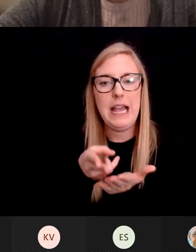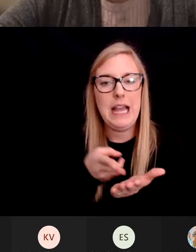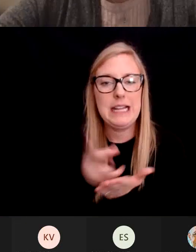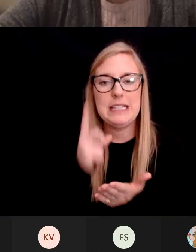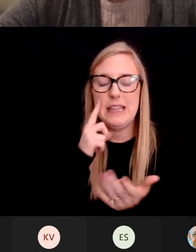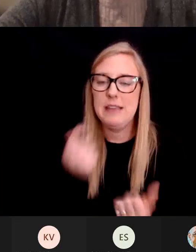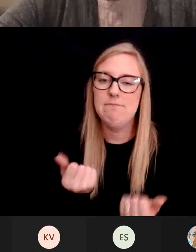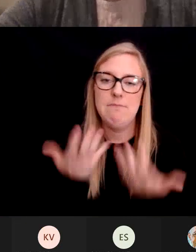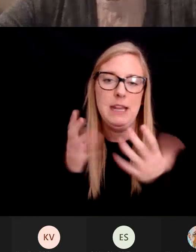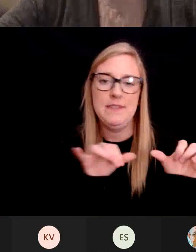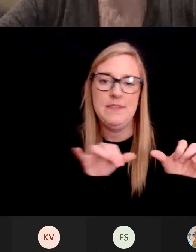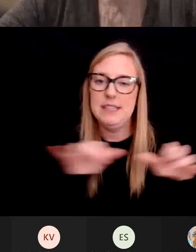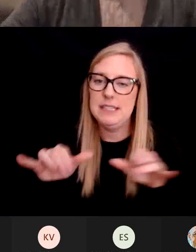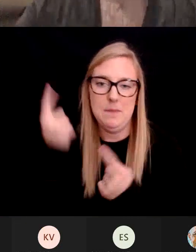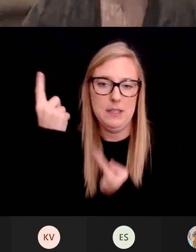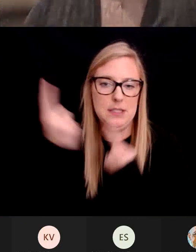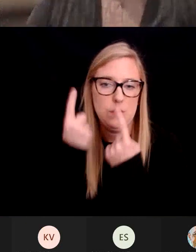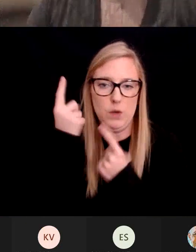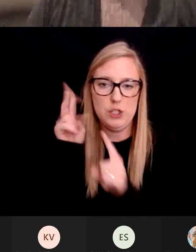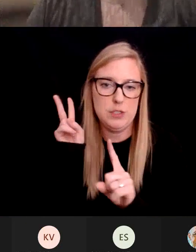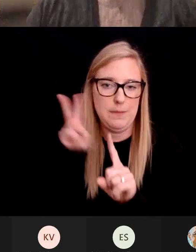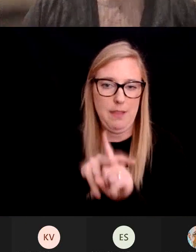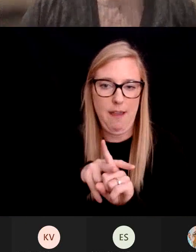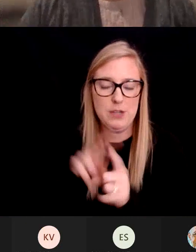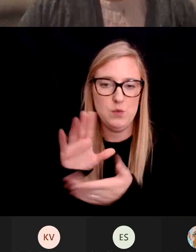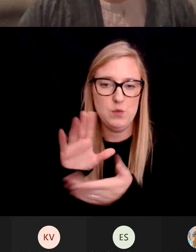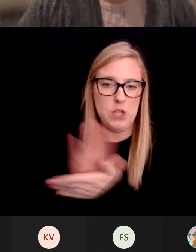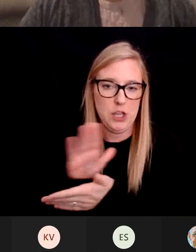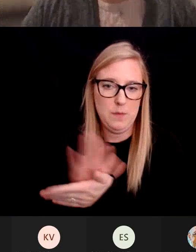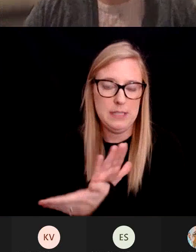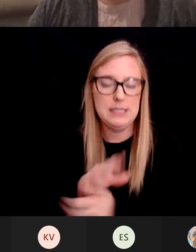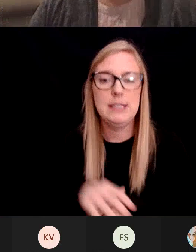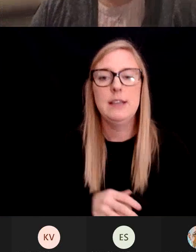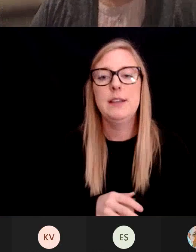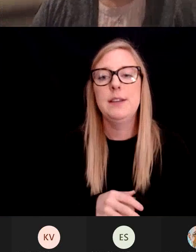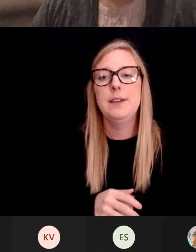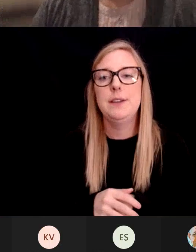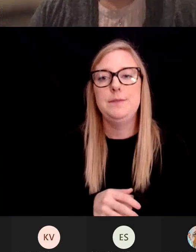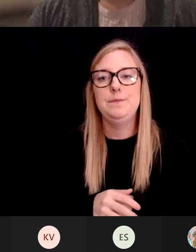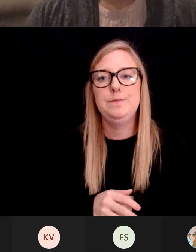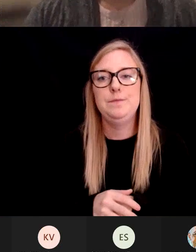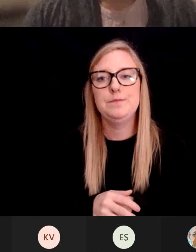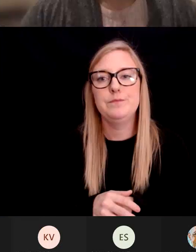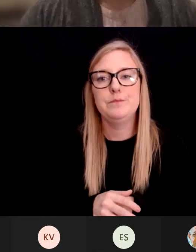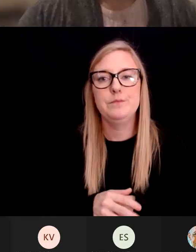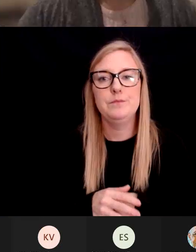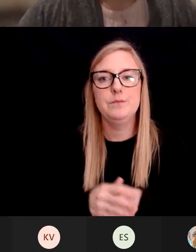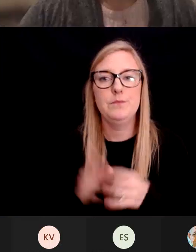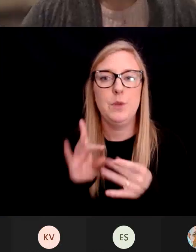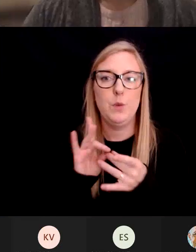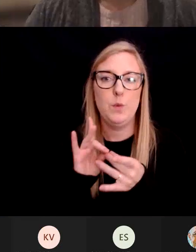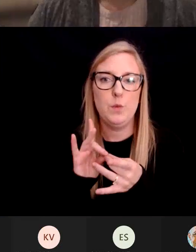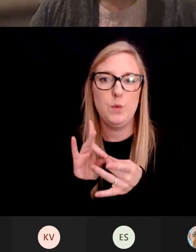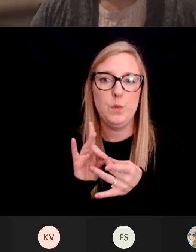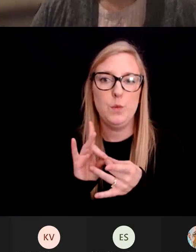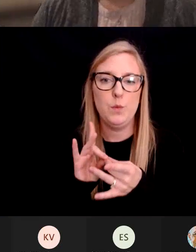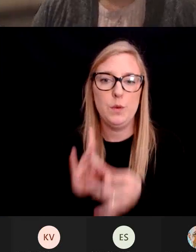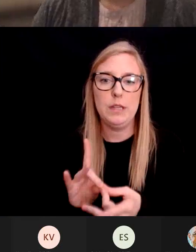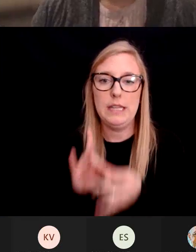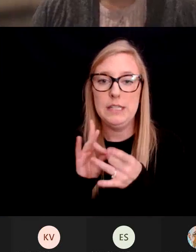same considerations apply there when it comes to how some of these